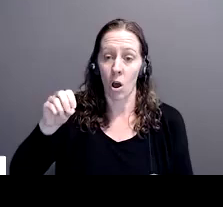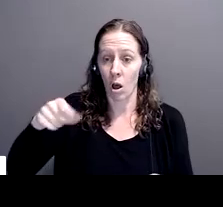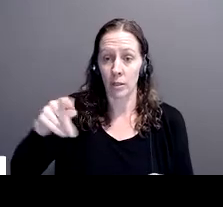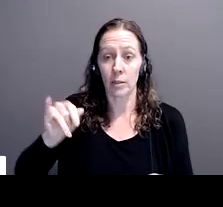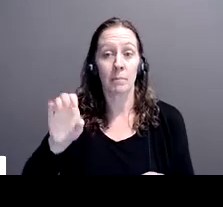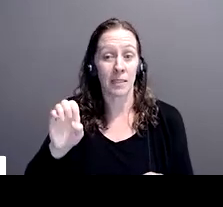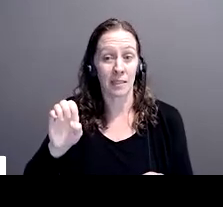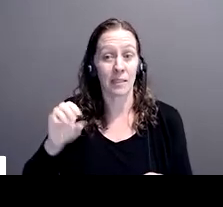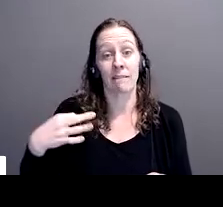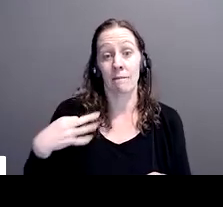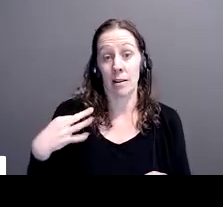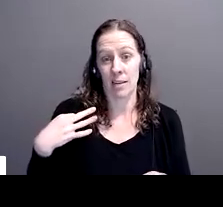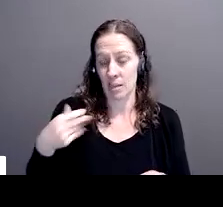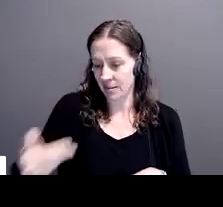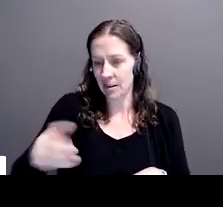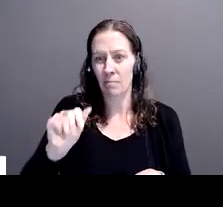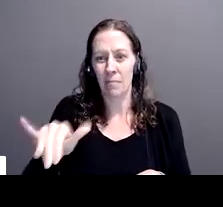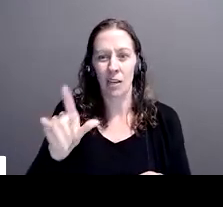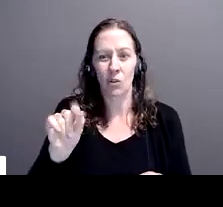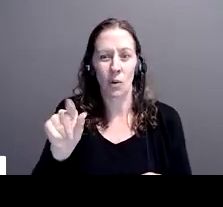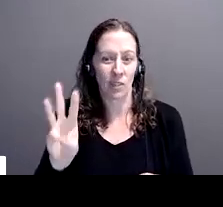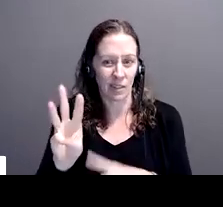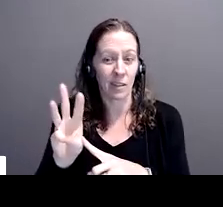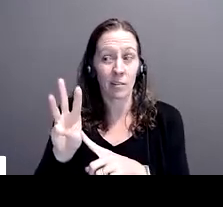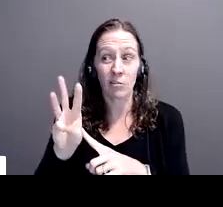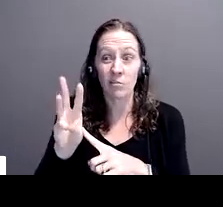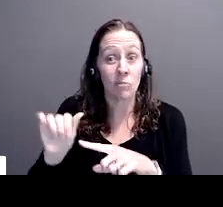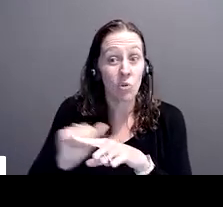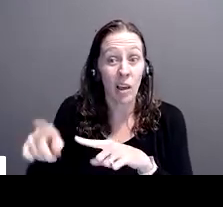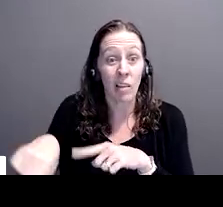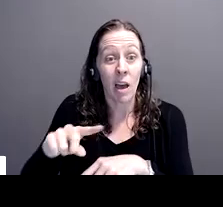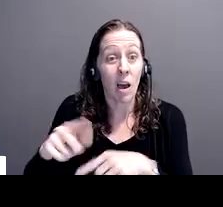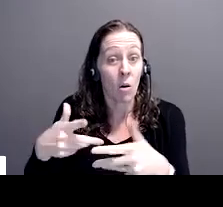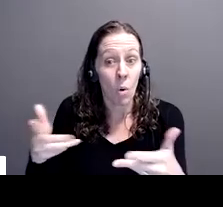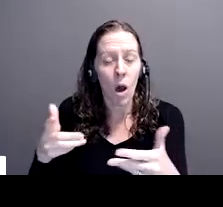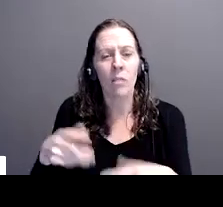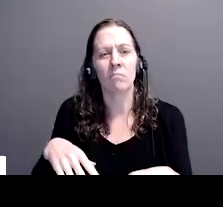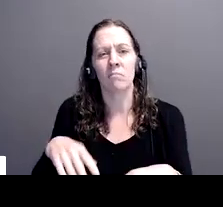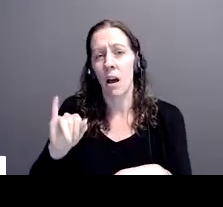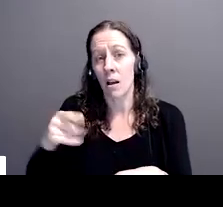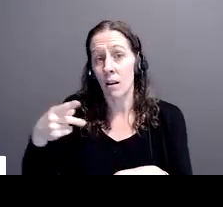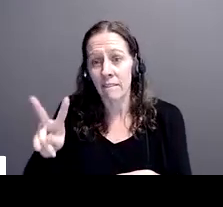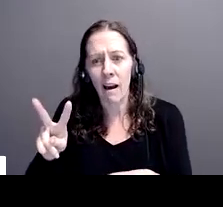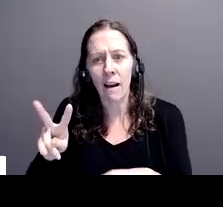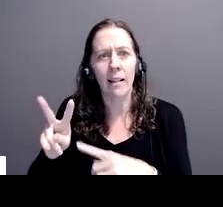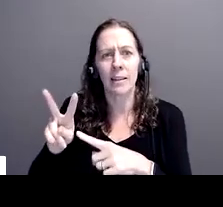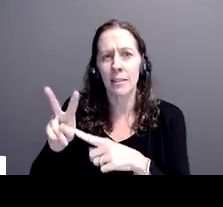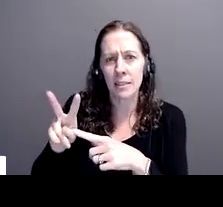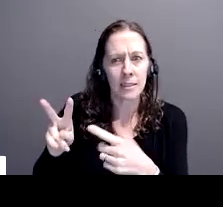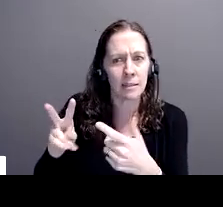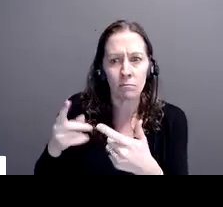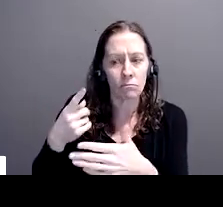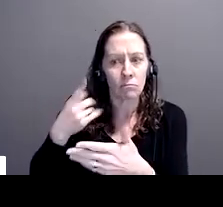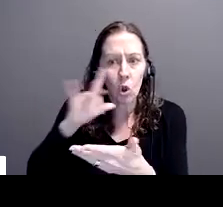May around the signs of intimate partner violence and how to support families and older women